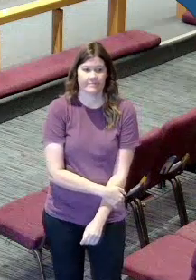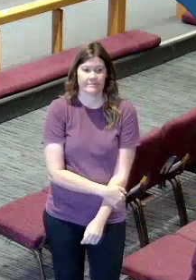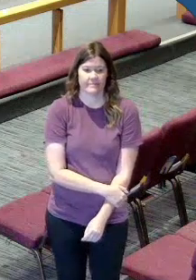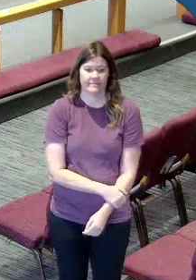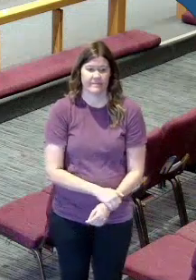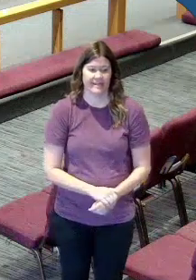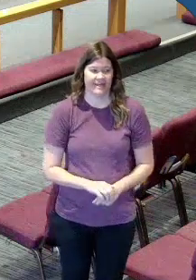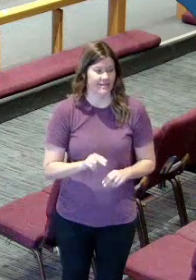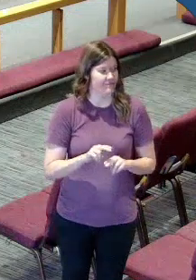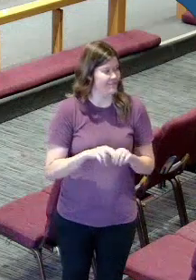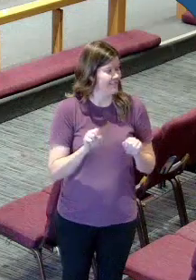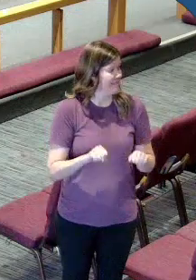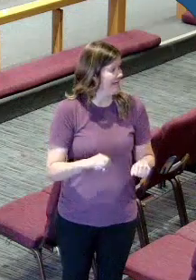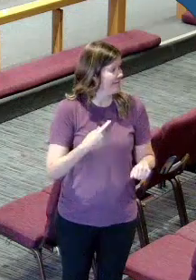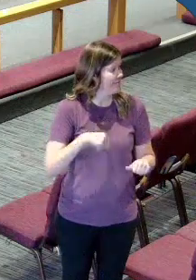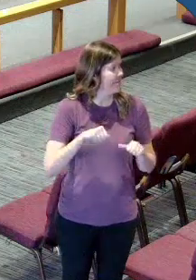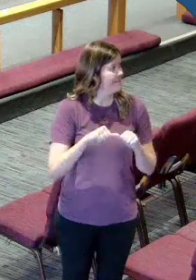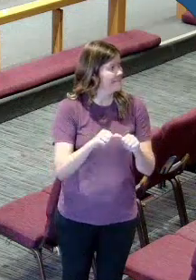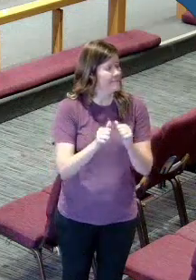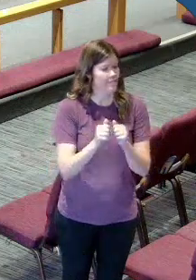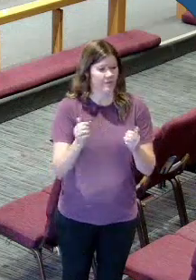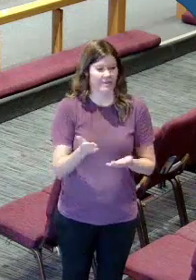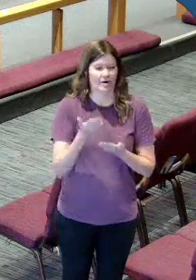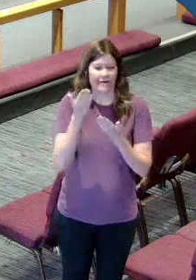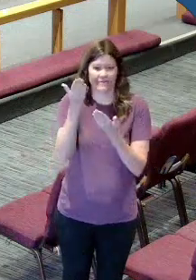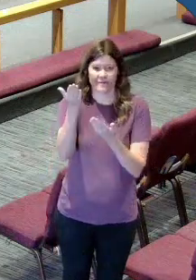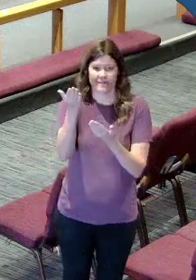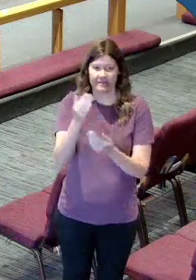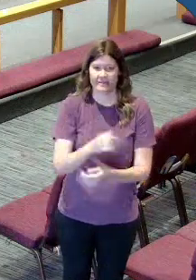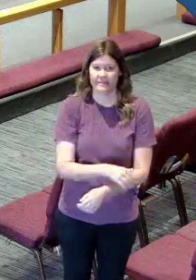Please be seated as we continue with the offering.